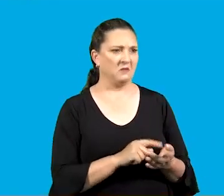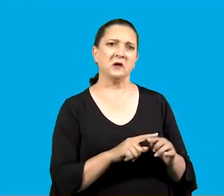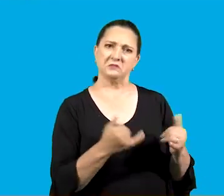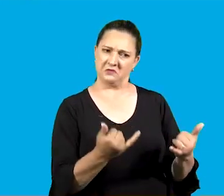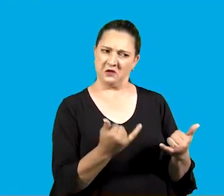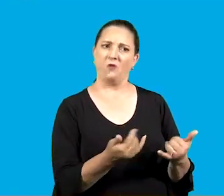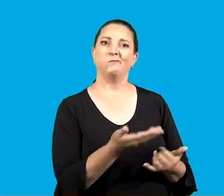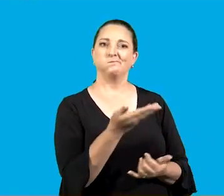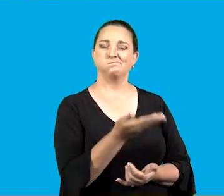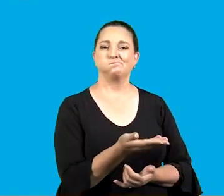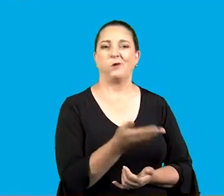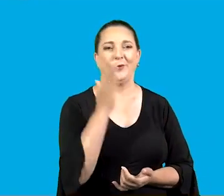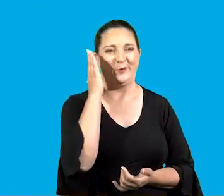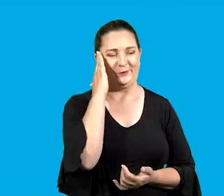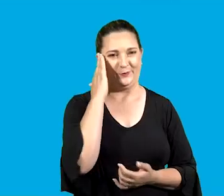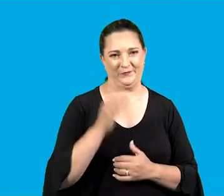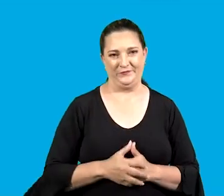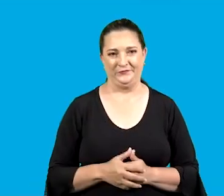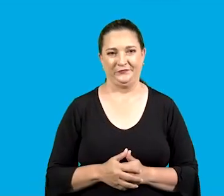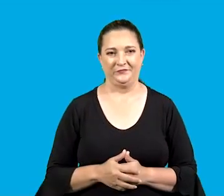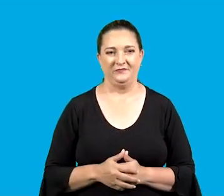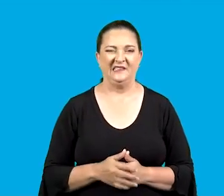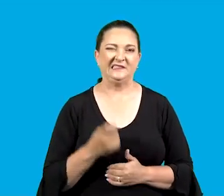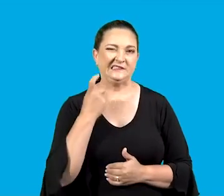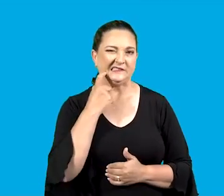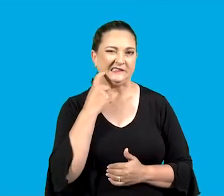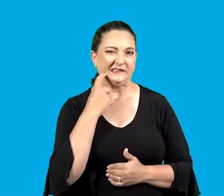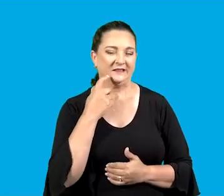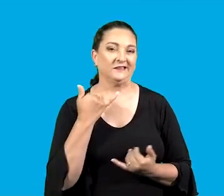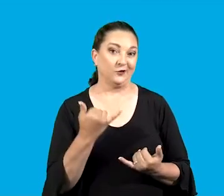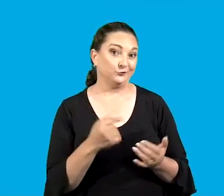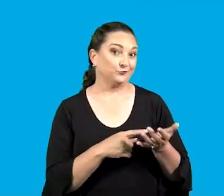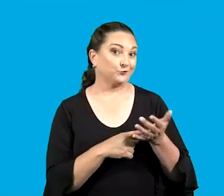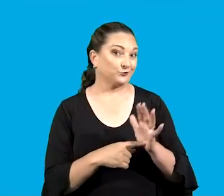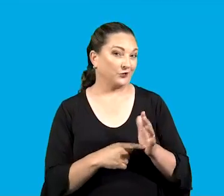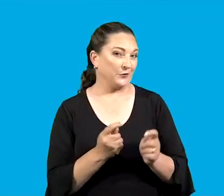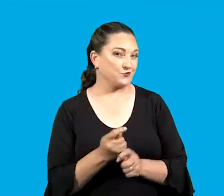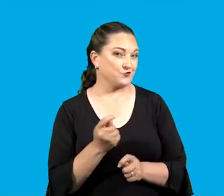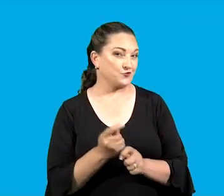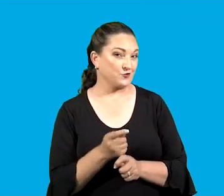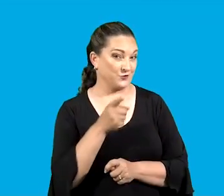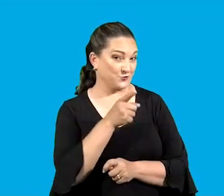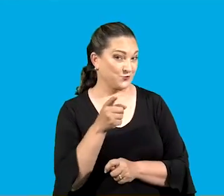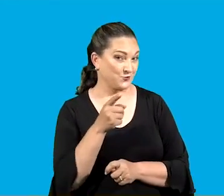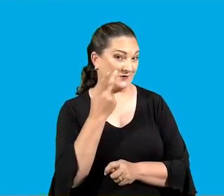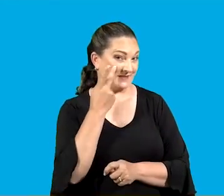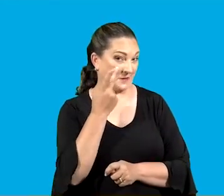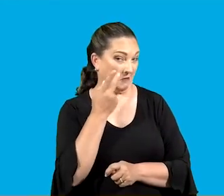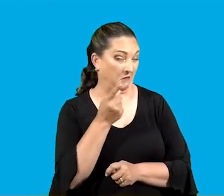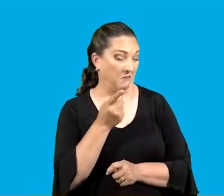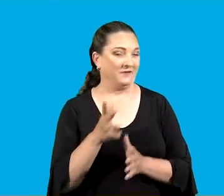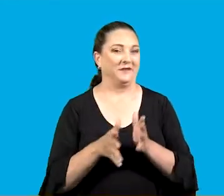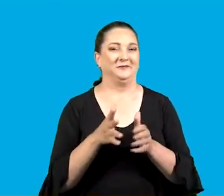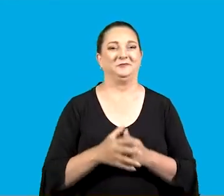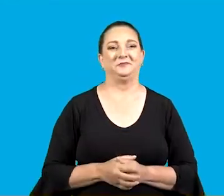in this case, it was given to us. To make it easy, I'm going to show you a very interesting trick. Make sure you get